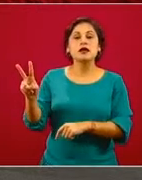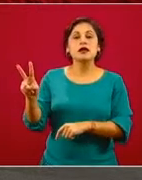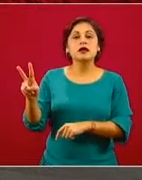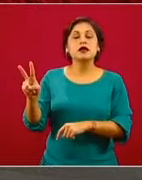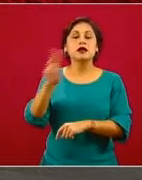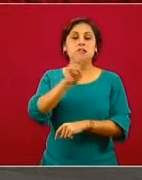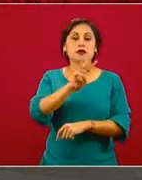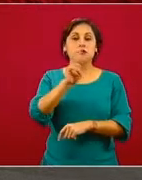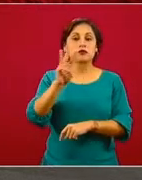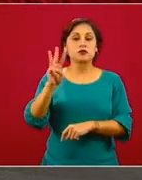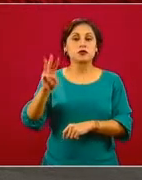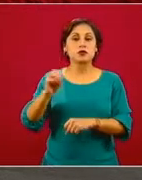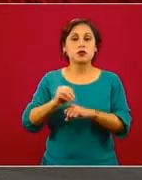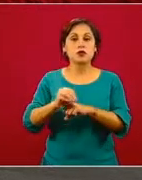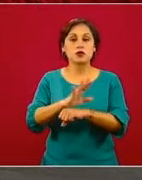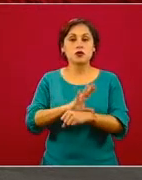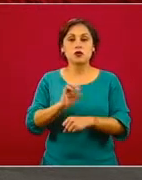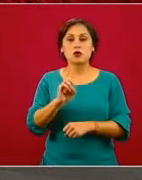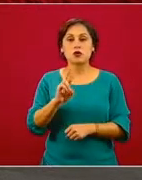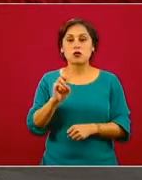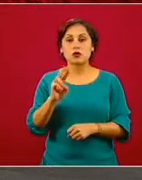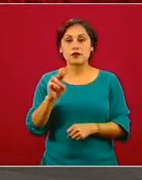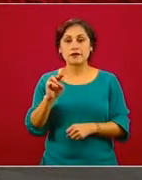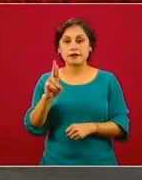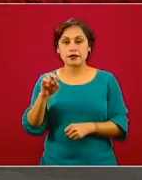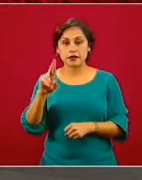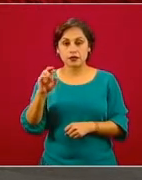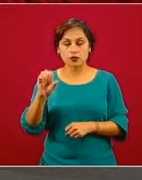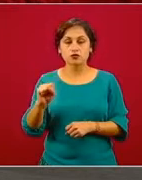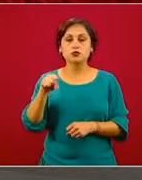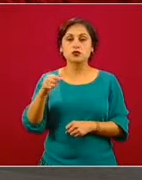areas that can address these